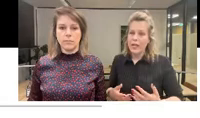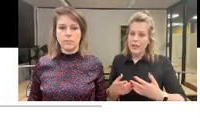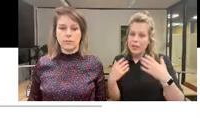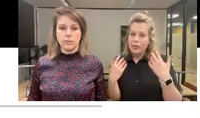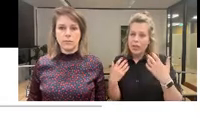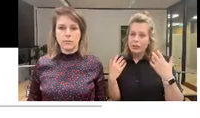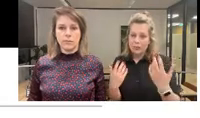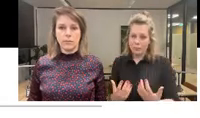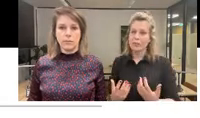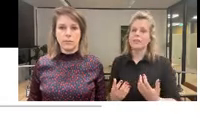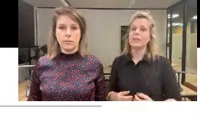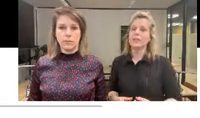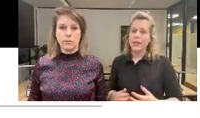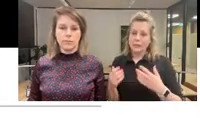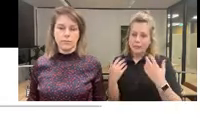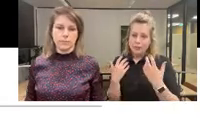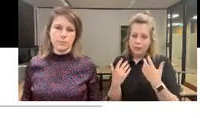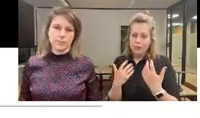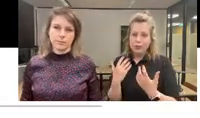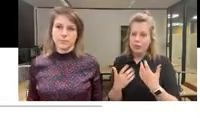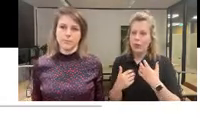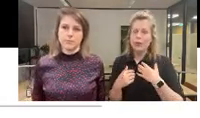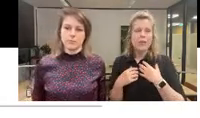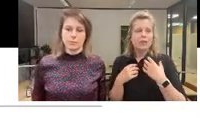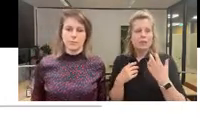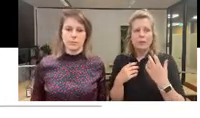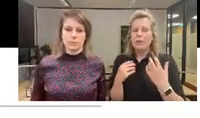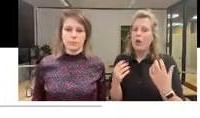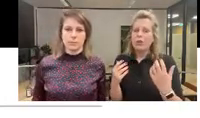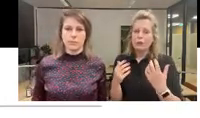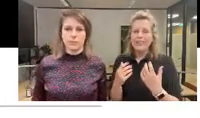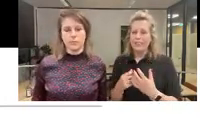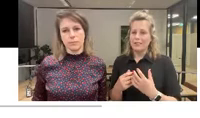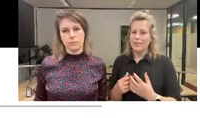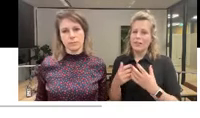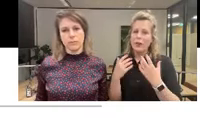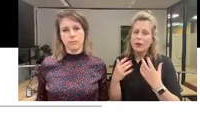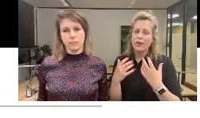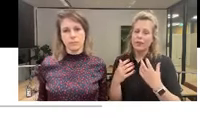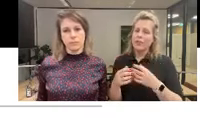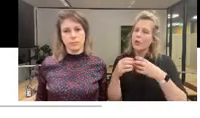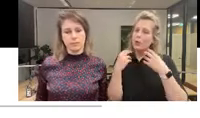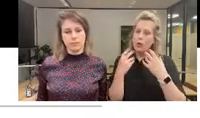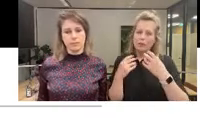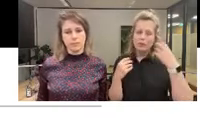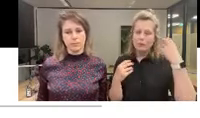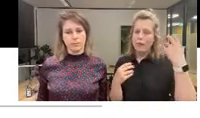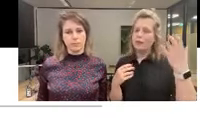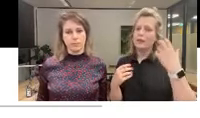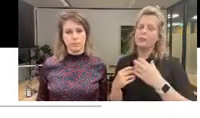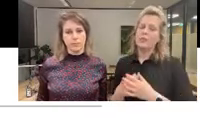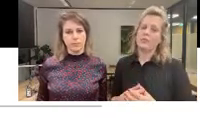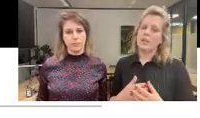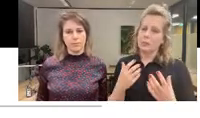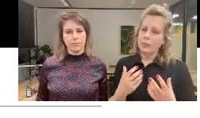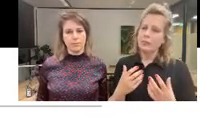grief. And they lost their mother. And she also says about all the feelings, and nobody wants a father